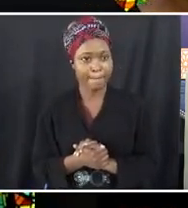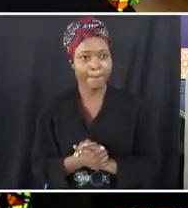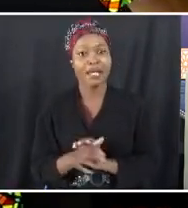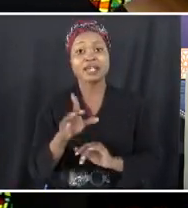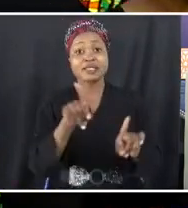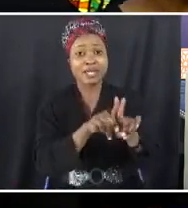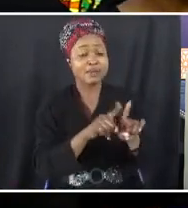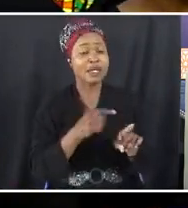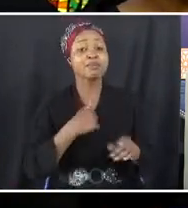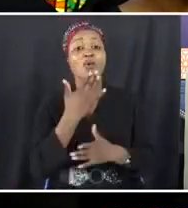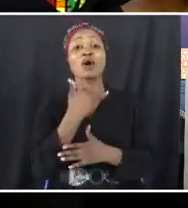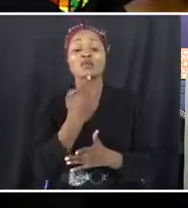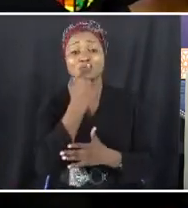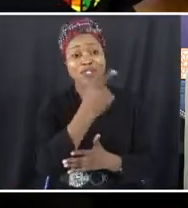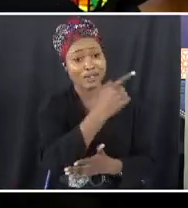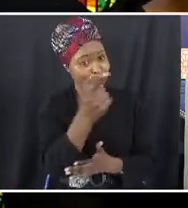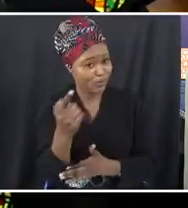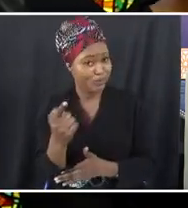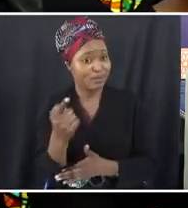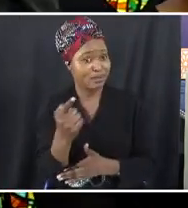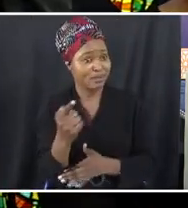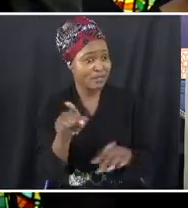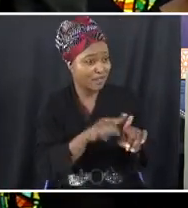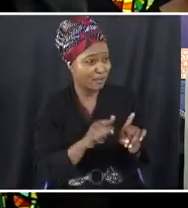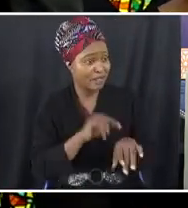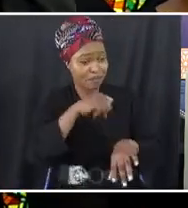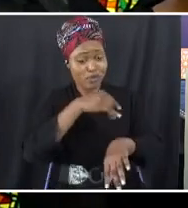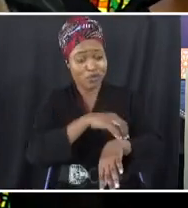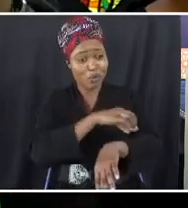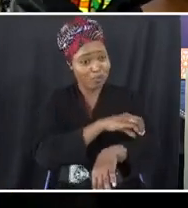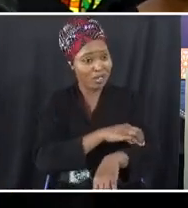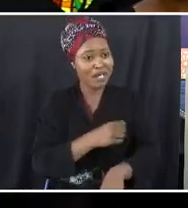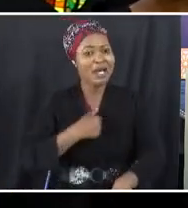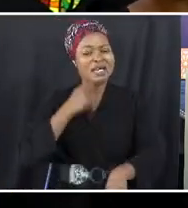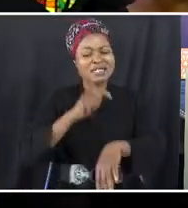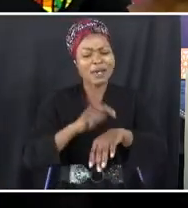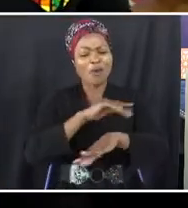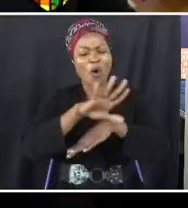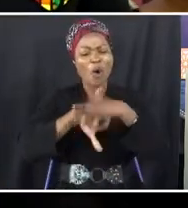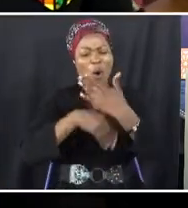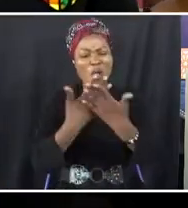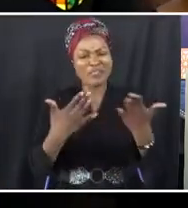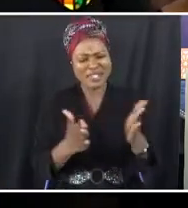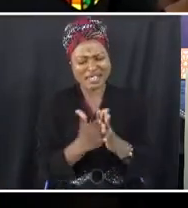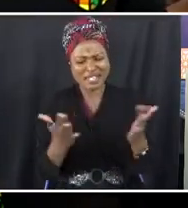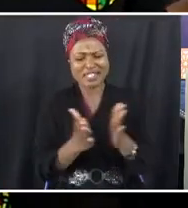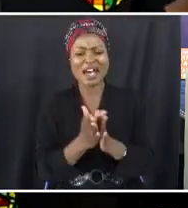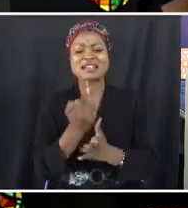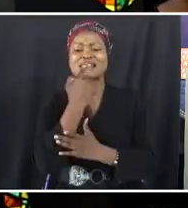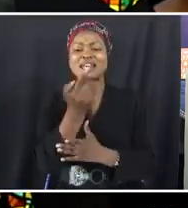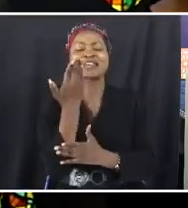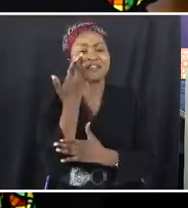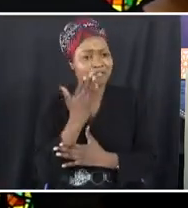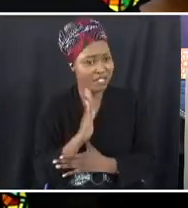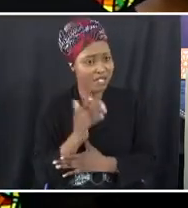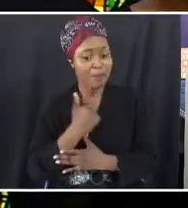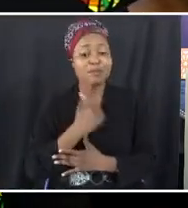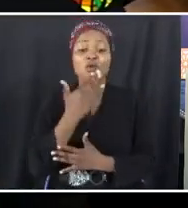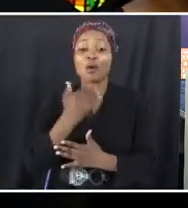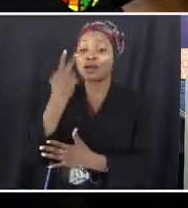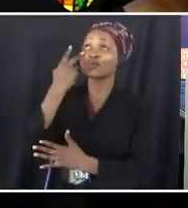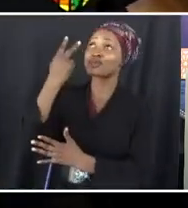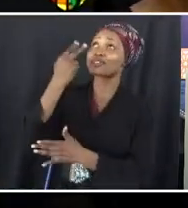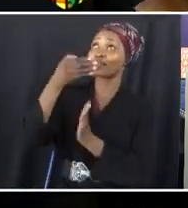And I want to say with Job today that I know that after all this is said and done, I want to see